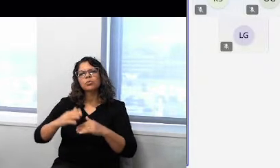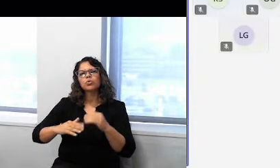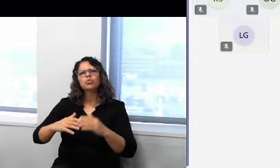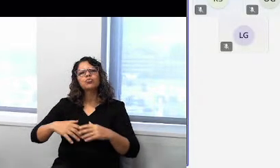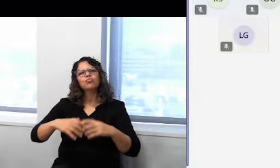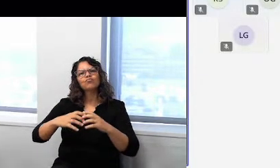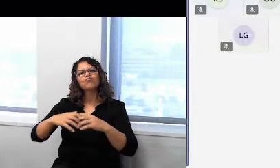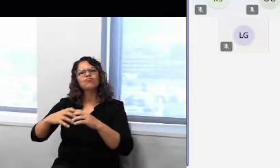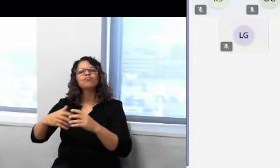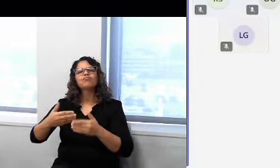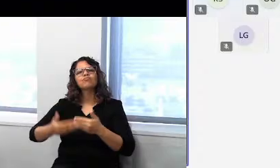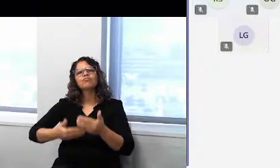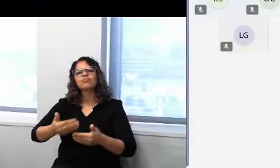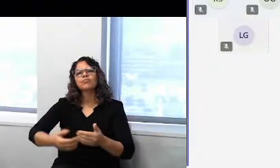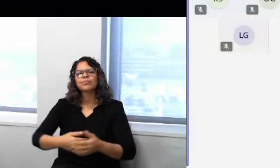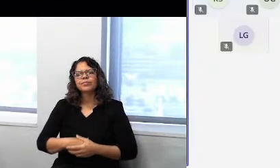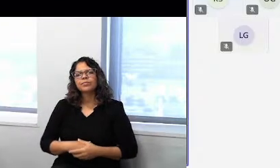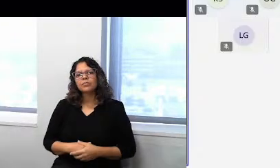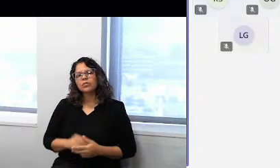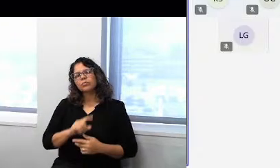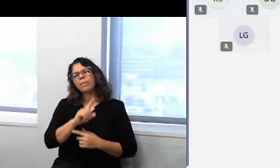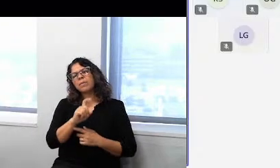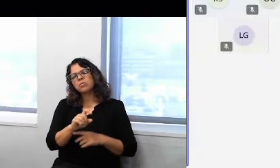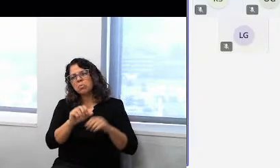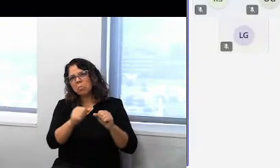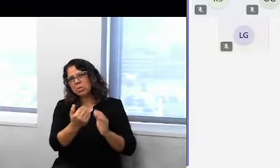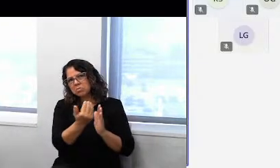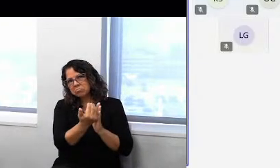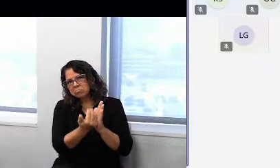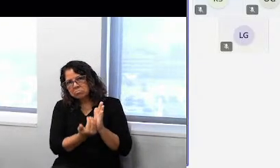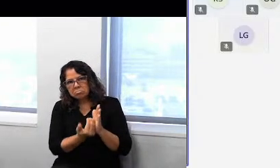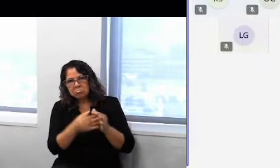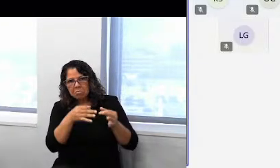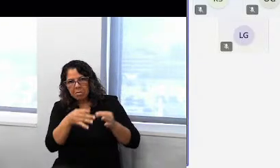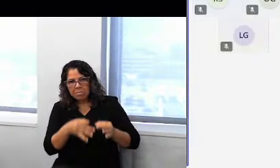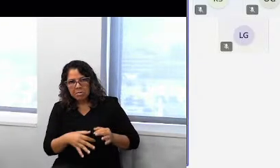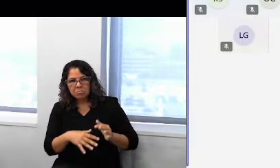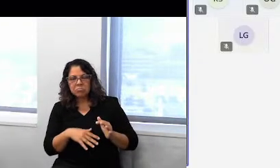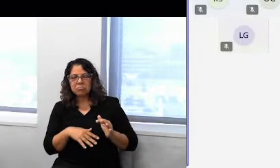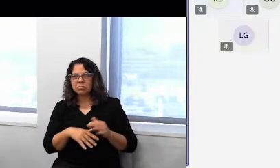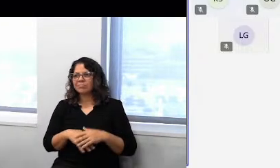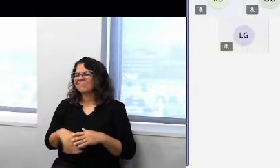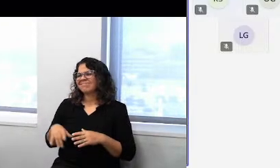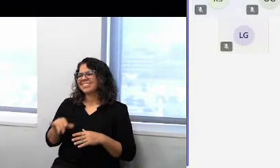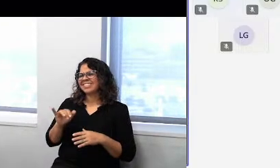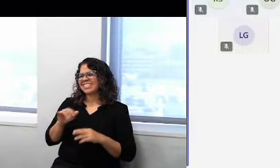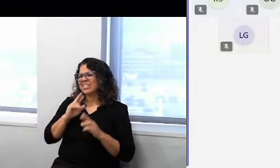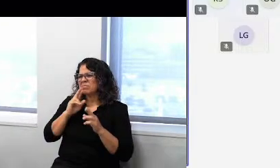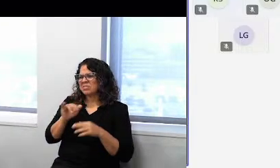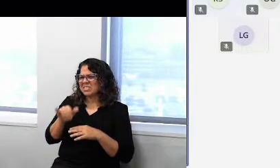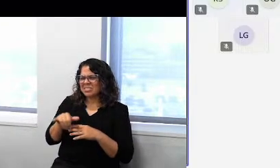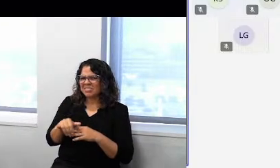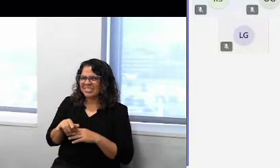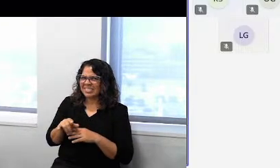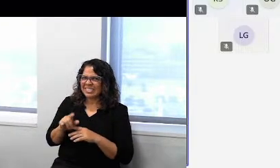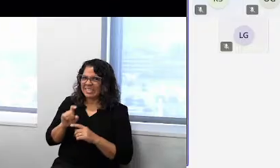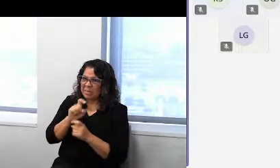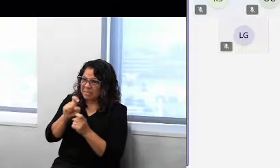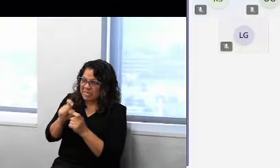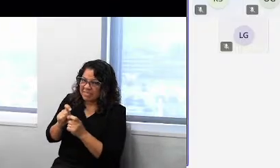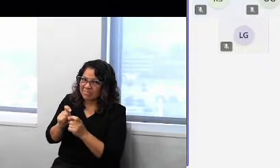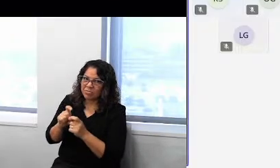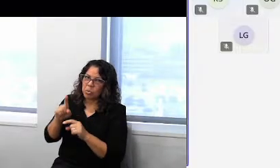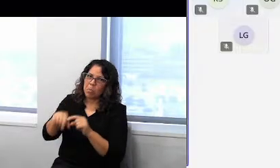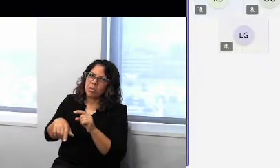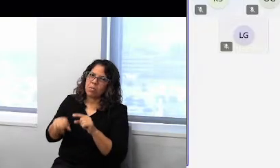more quantitative sense of the breakdown of how many fall into those four buckets? Unfortunately, I cannot answer that with certainty, but I'm going to just help you with one piece, which